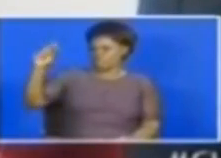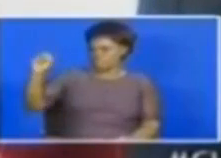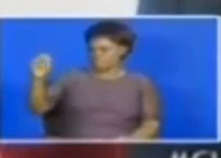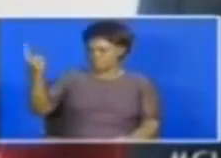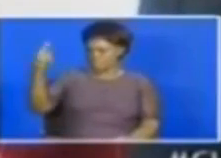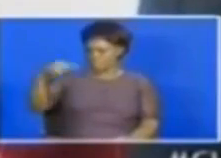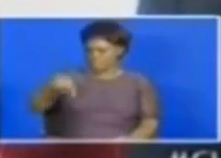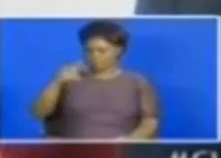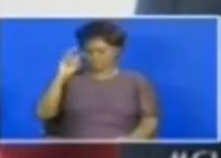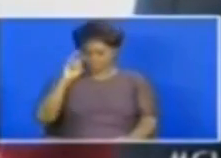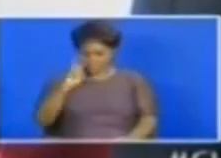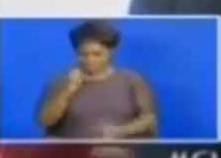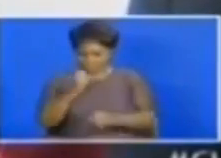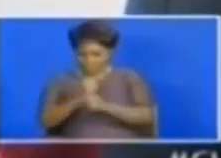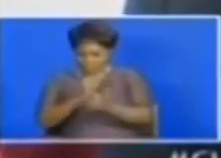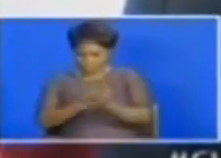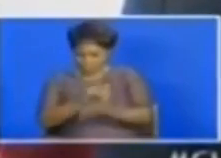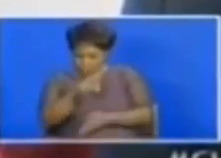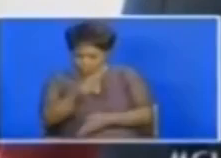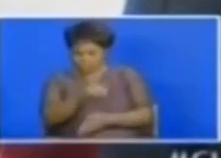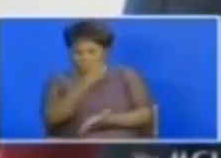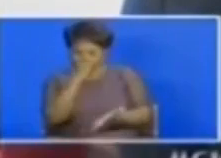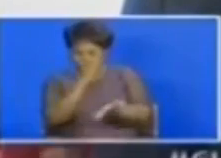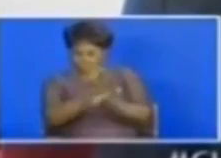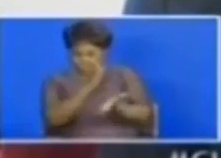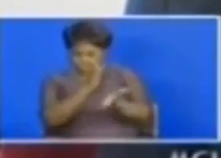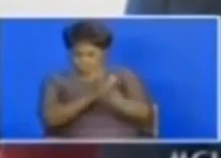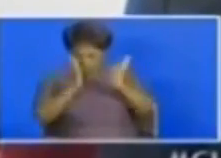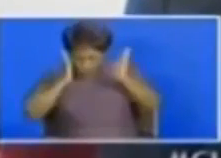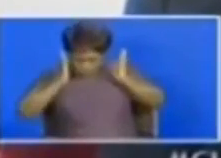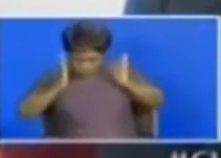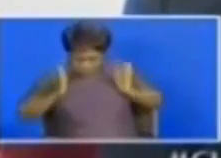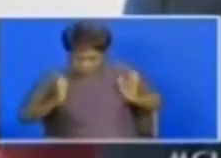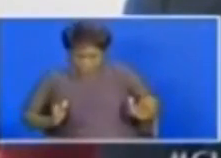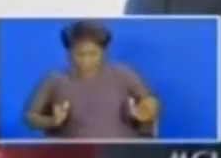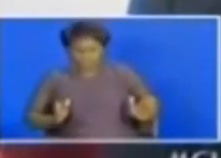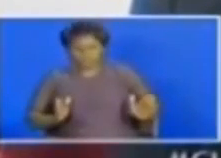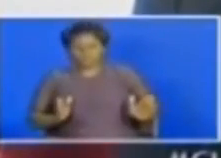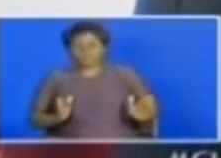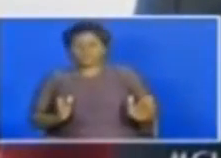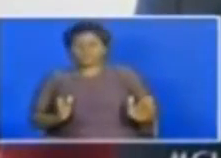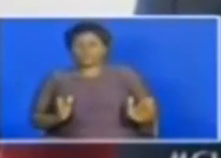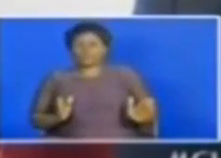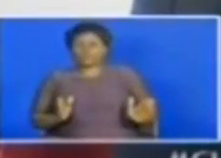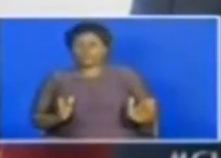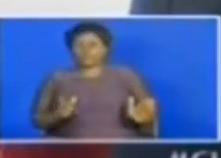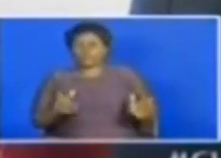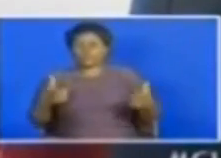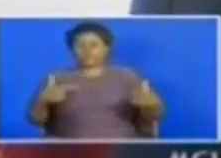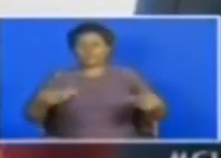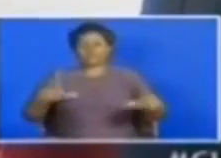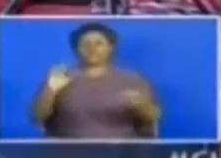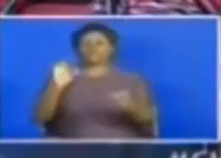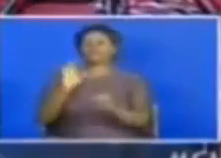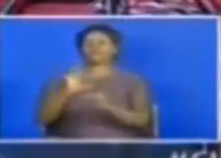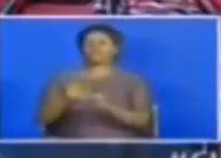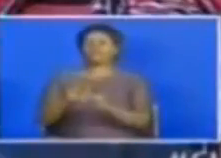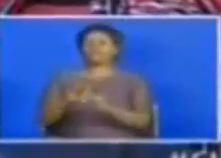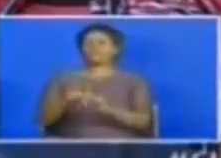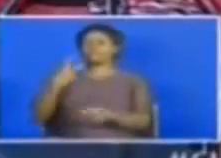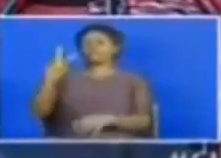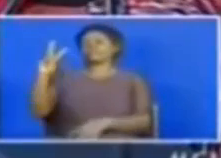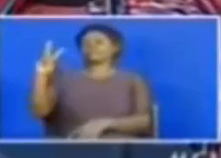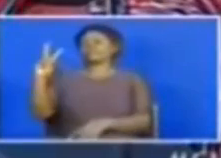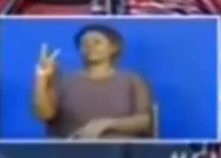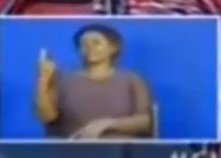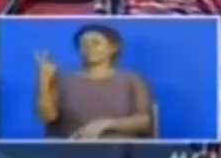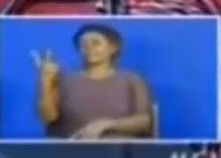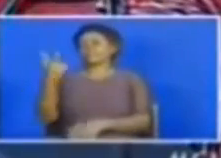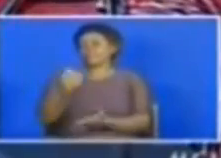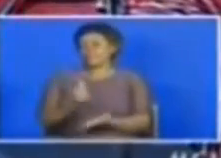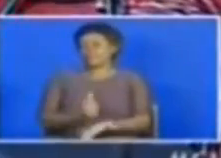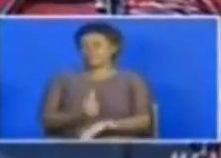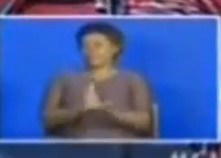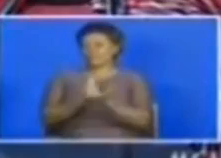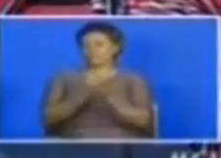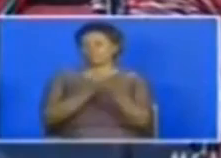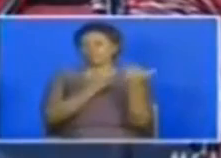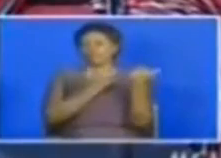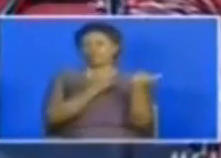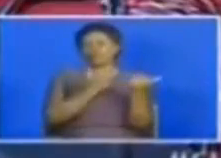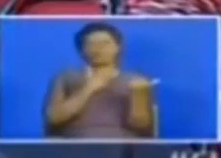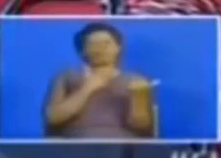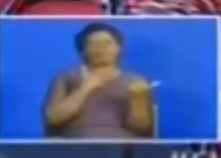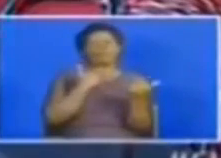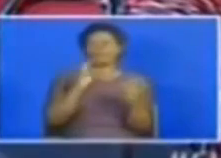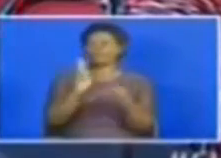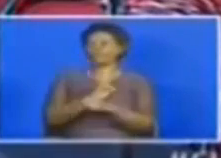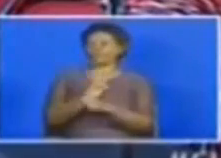through, ensure that you are the person mm-hmm. that you claim you are, uh-huh. and then you'll be allowed to vote. Then there is a second level, which we really hope we don't